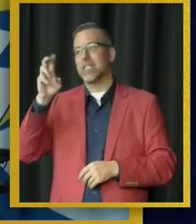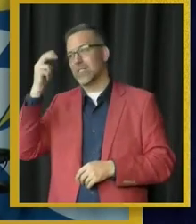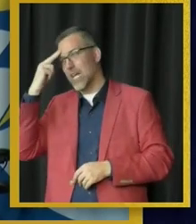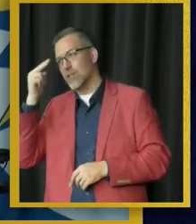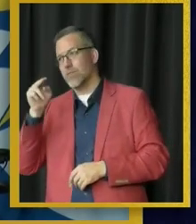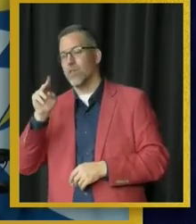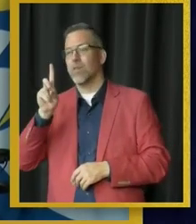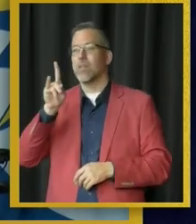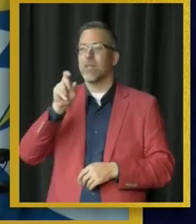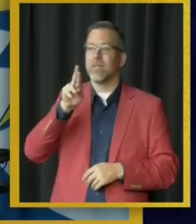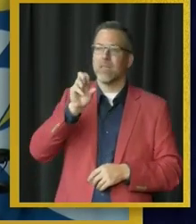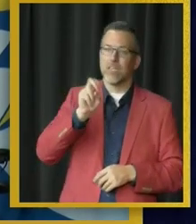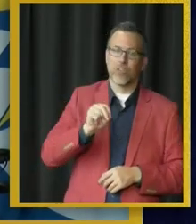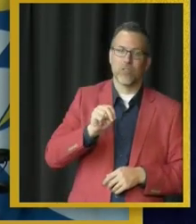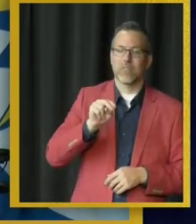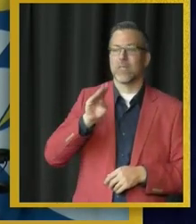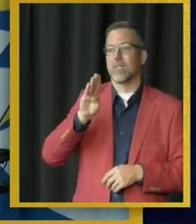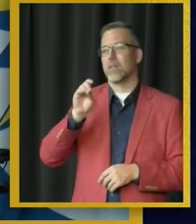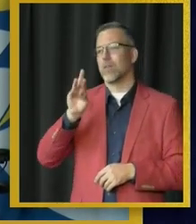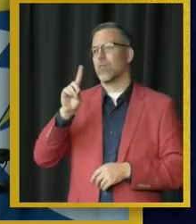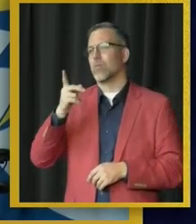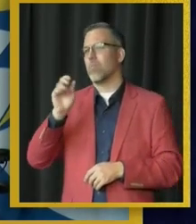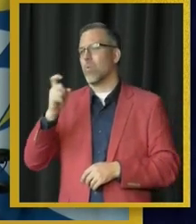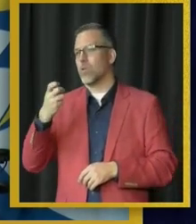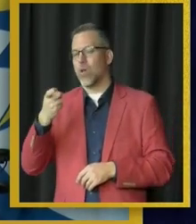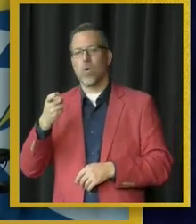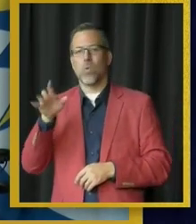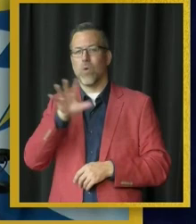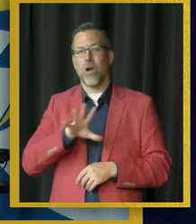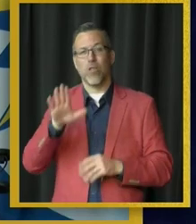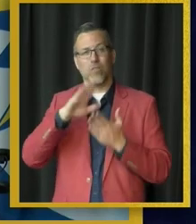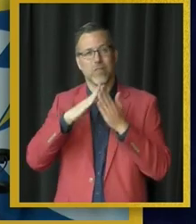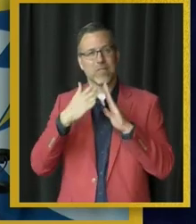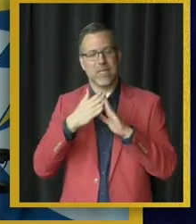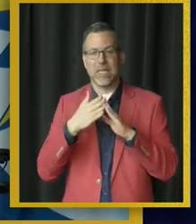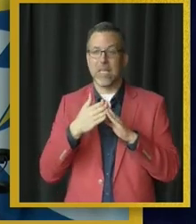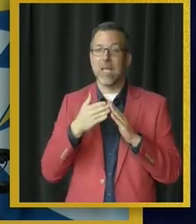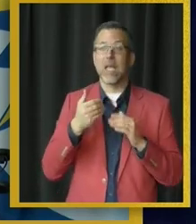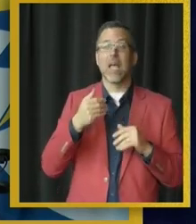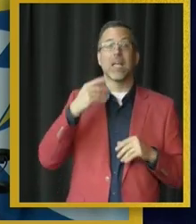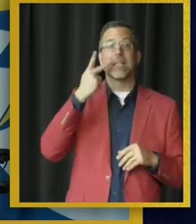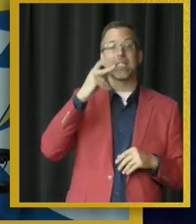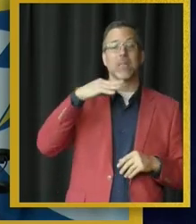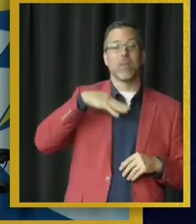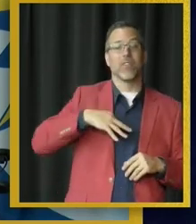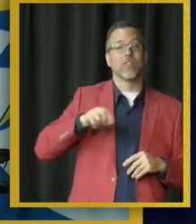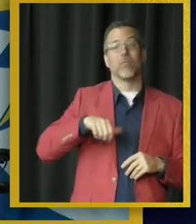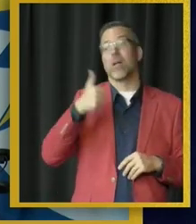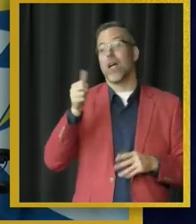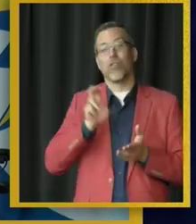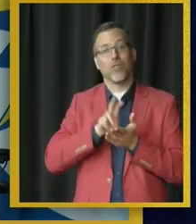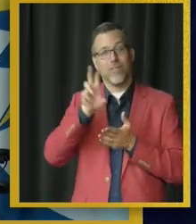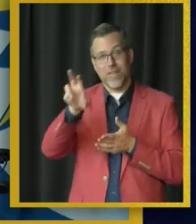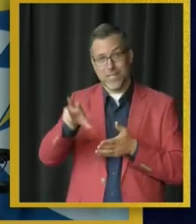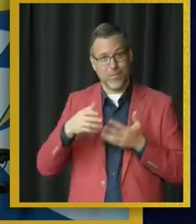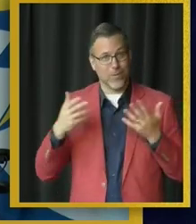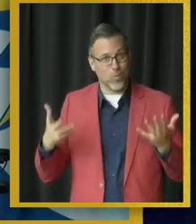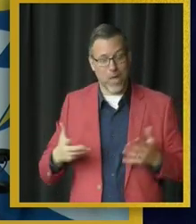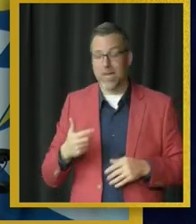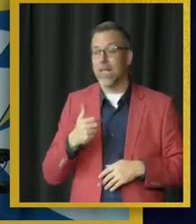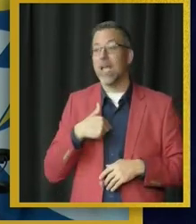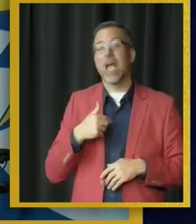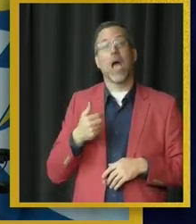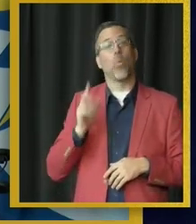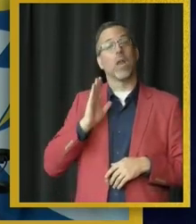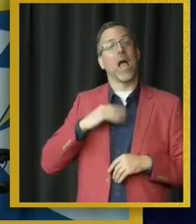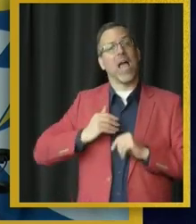Pike, Antioch, the Nation's Bordeaux, all across the city are seeing benefits from another city investment. When I ran for mayor, I committed to